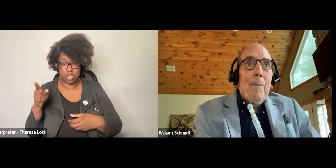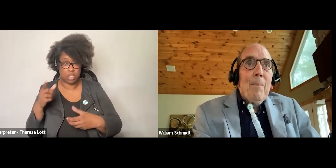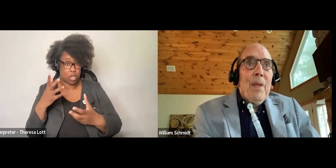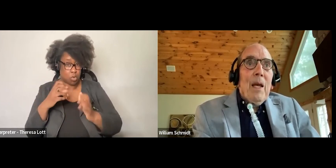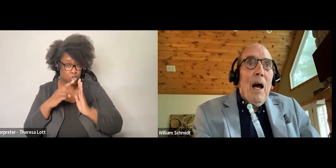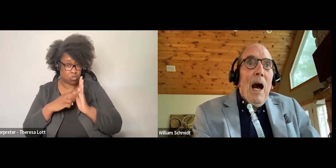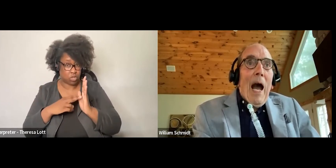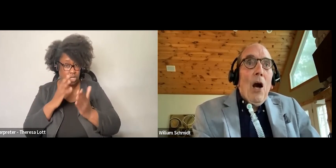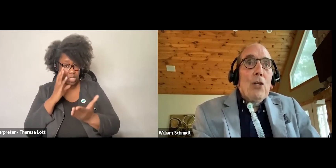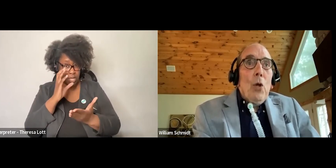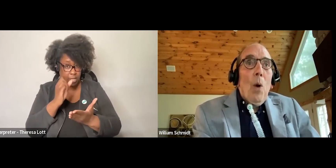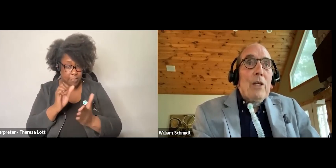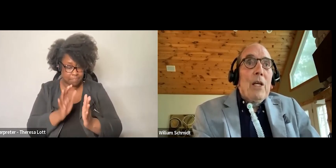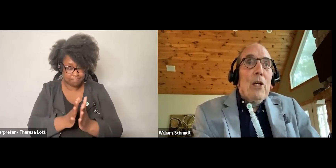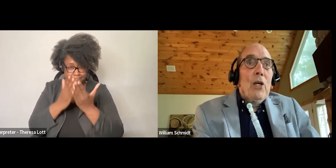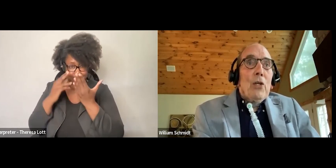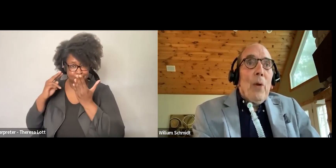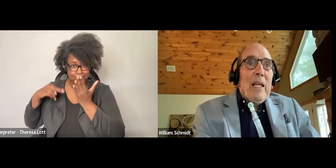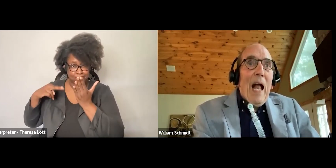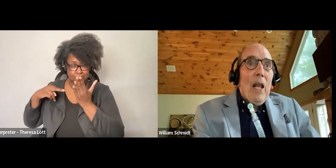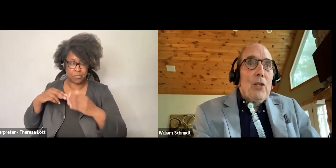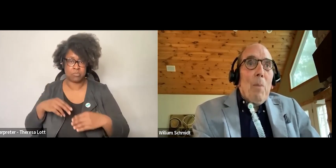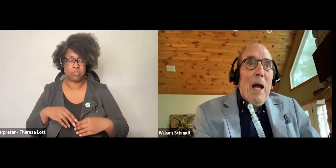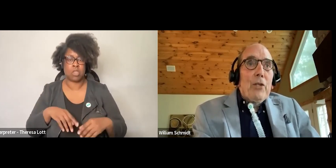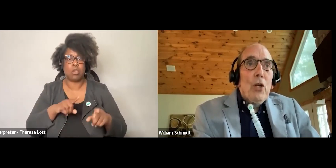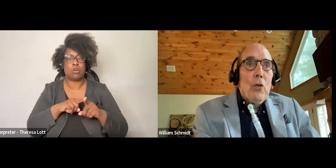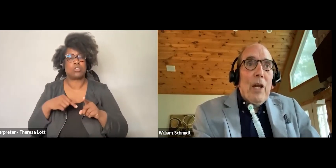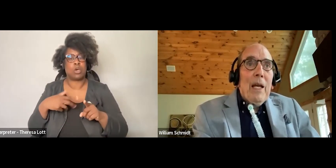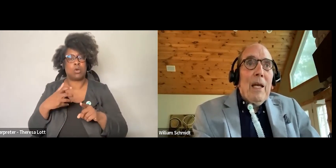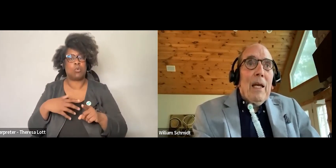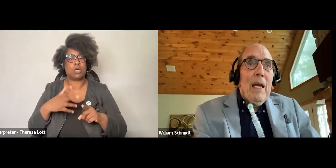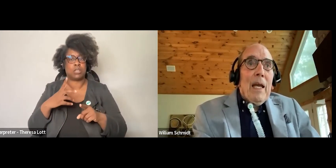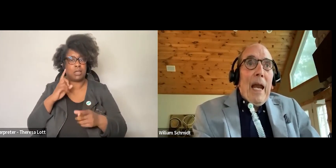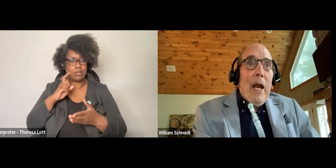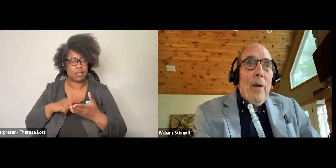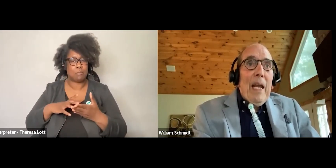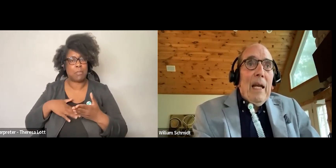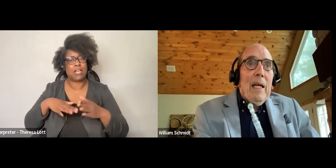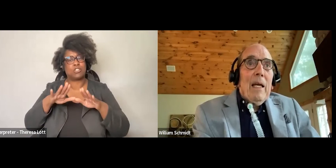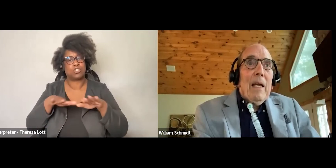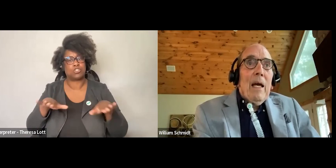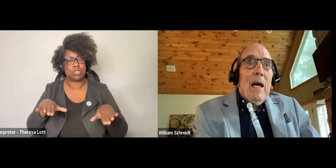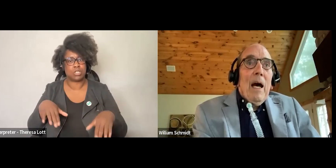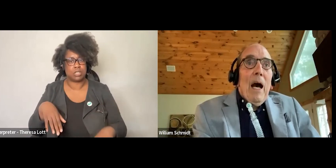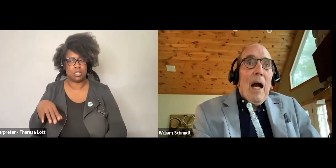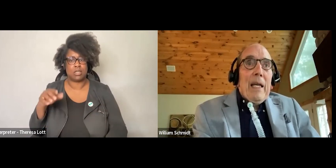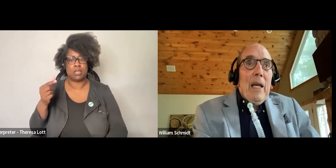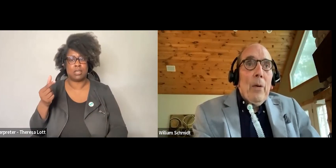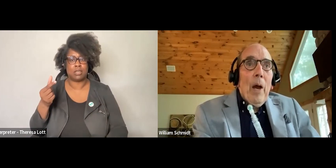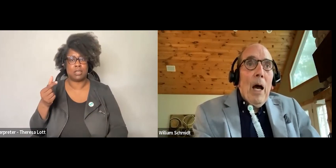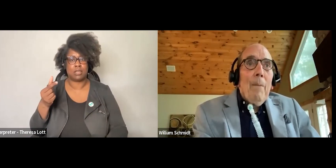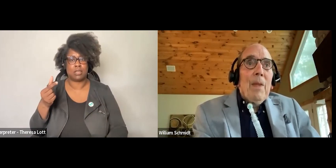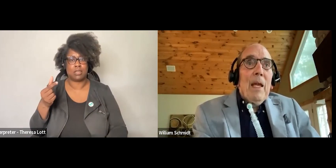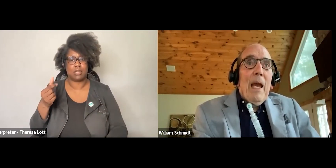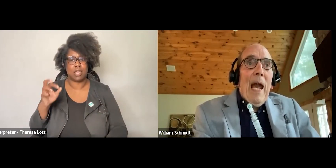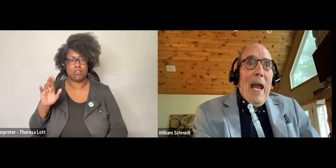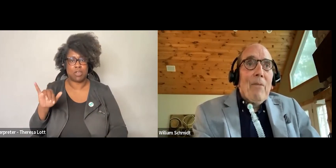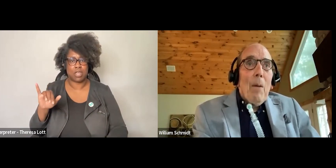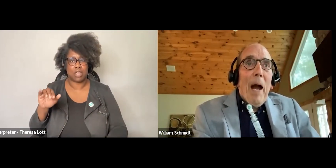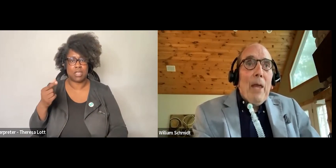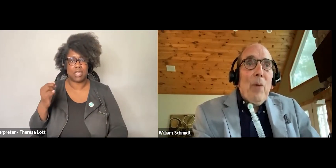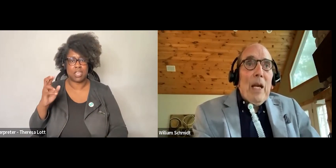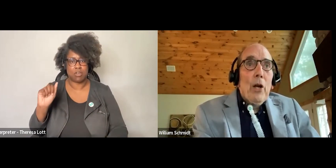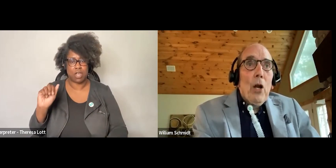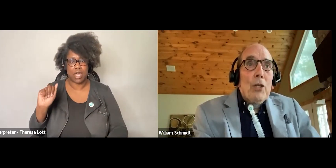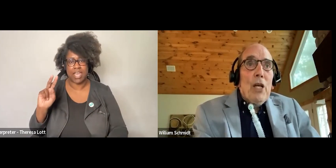read it. I also want to acknowledge my children, Carrie, Kira,